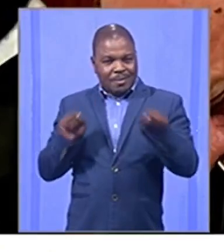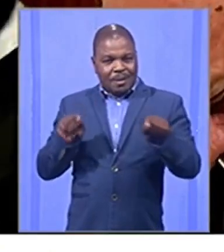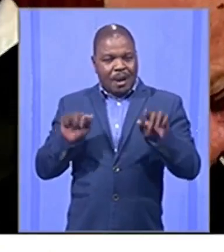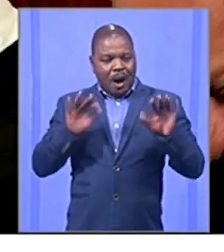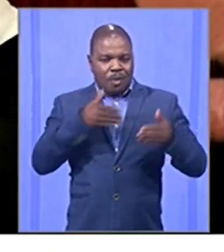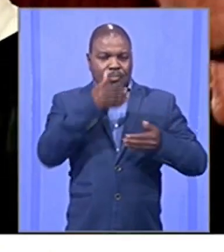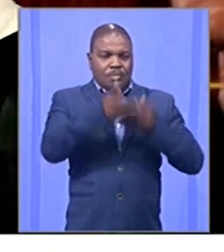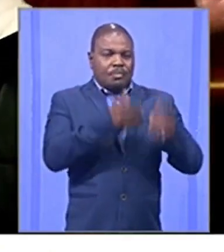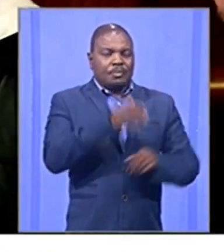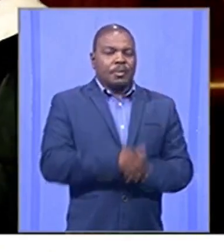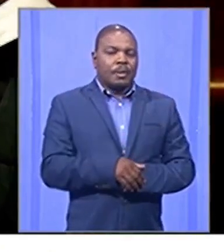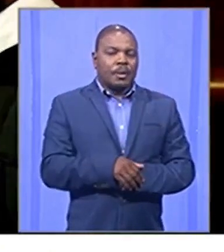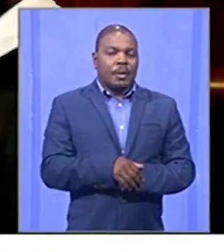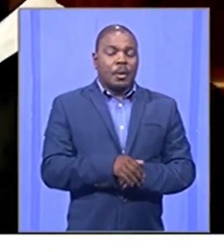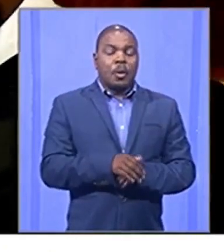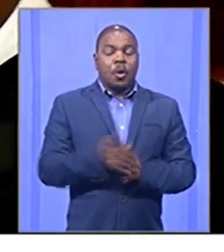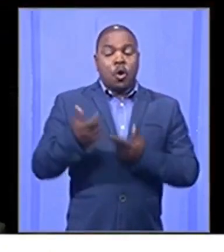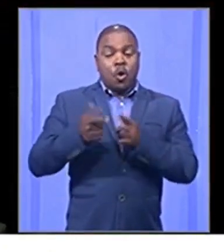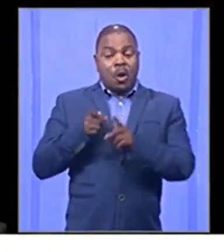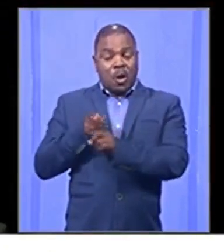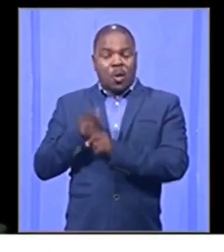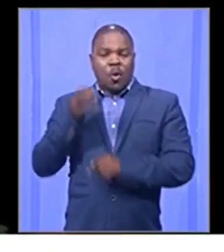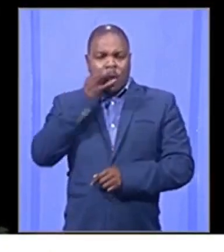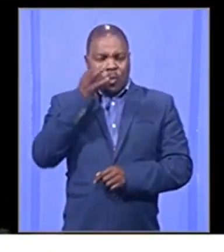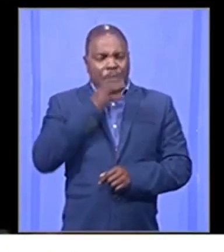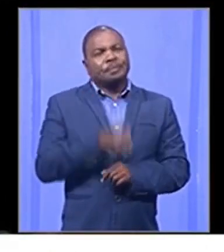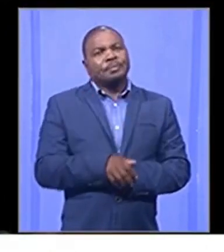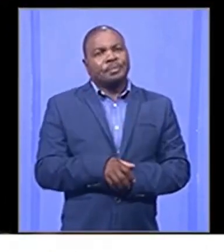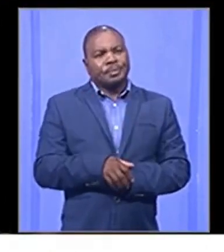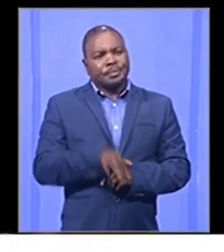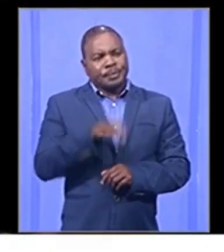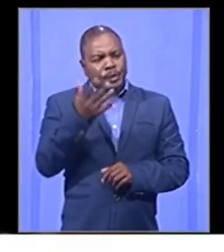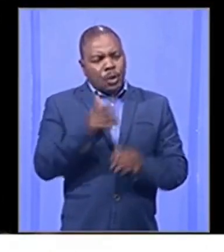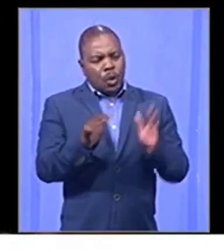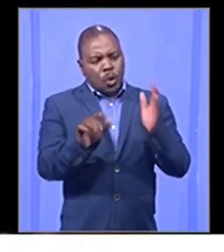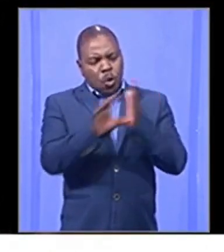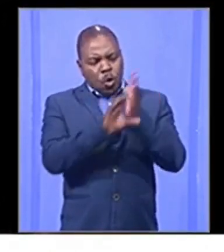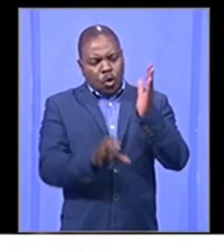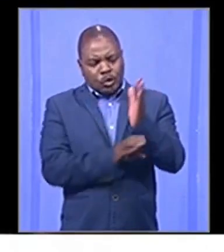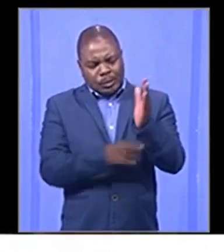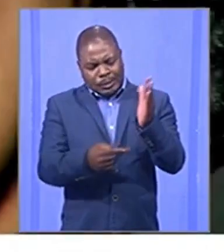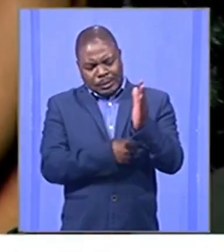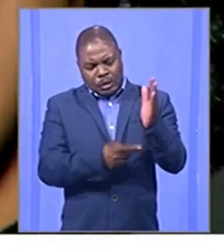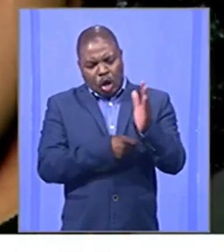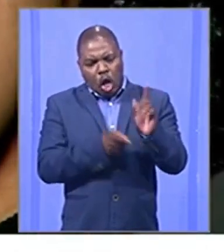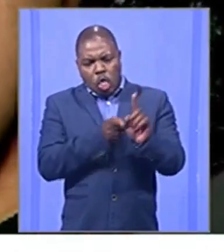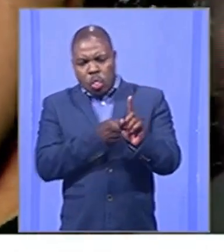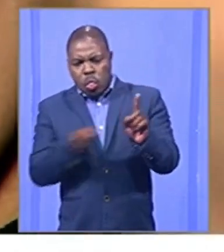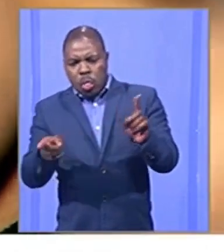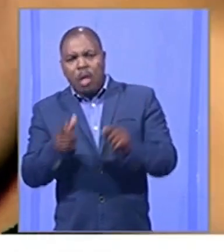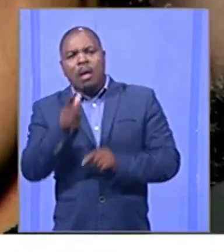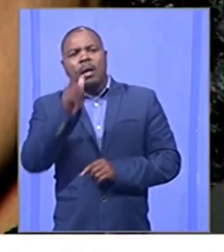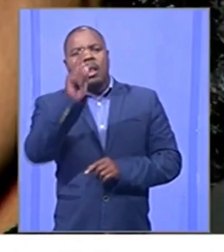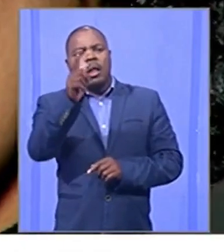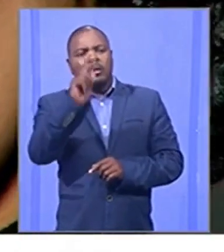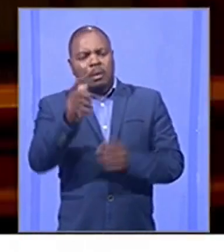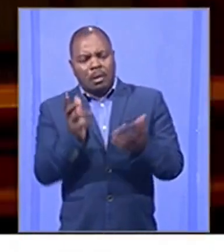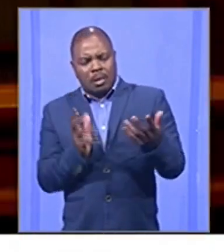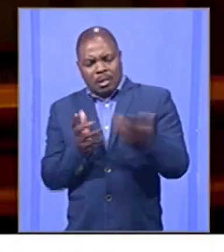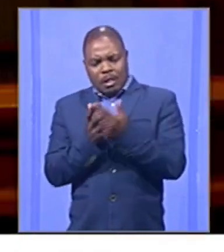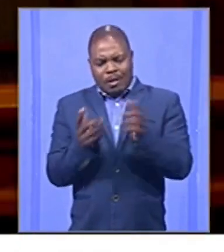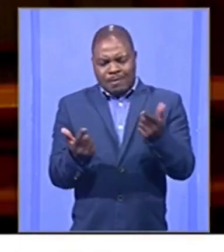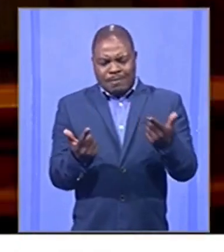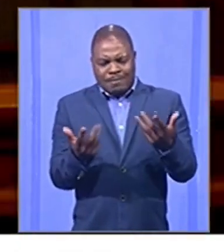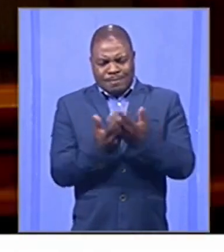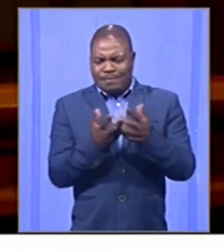tserweng. Perumal Semi o boetse a re boitshwaro jo bo sa dumelaneng le molaotheo bo ka seke jwa tsewa bo dumelana le molaotheo.